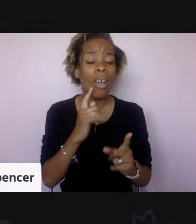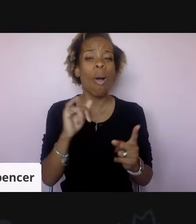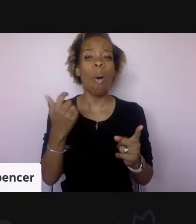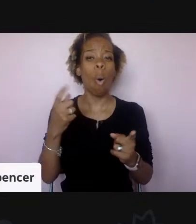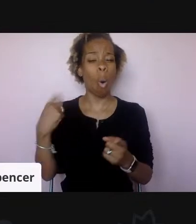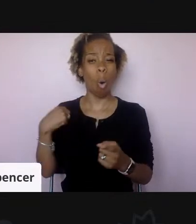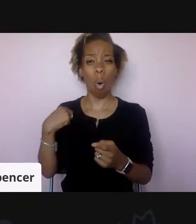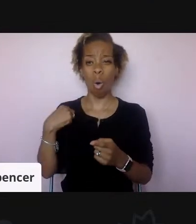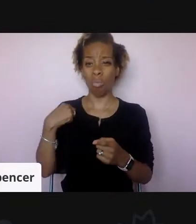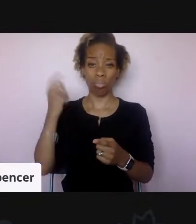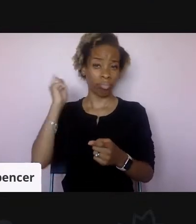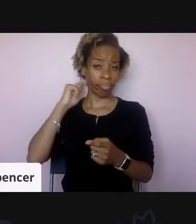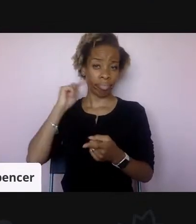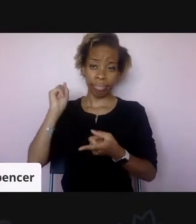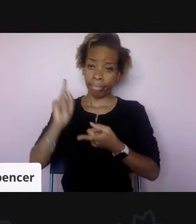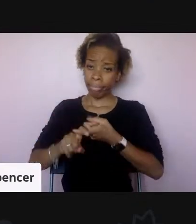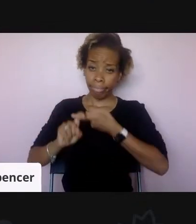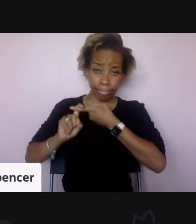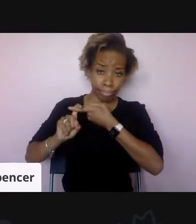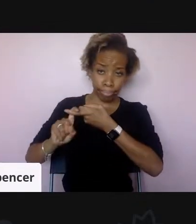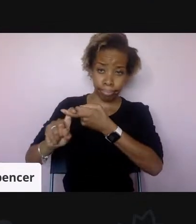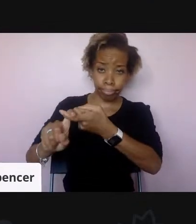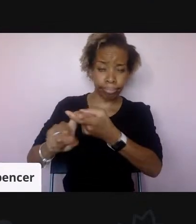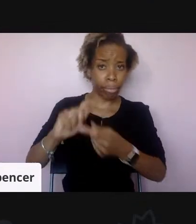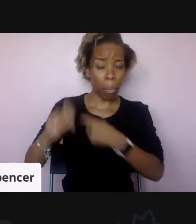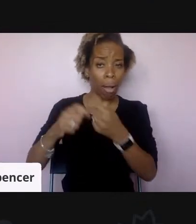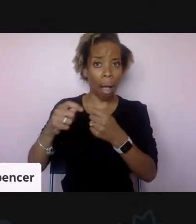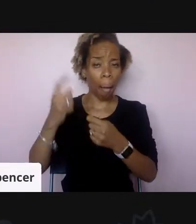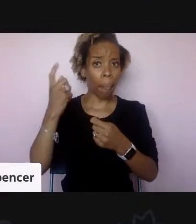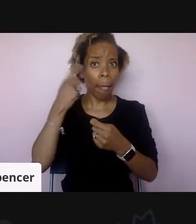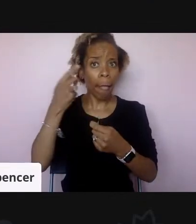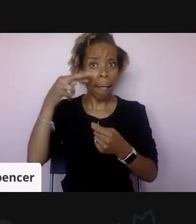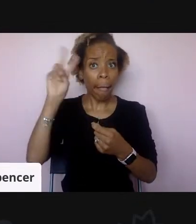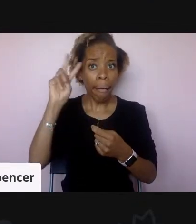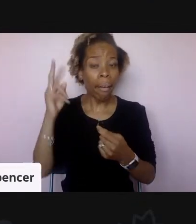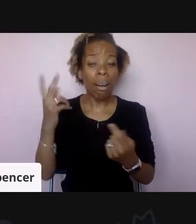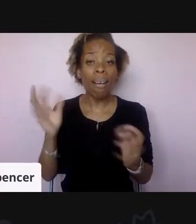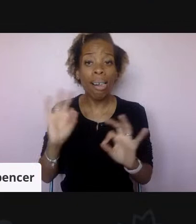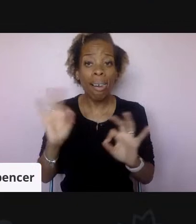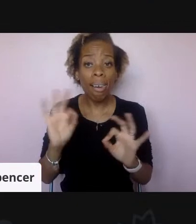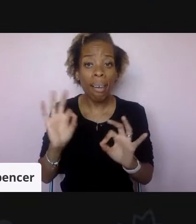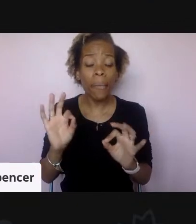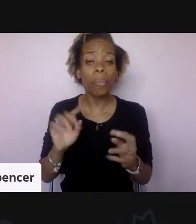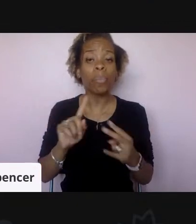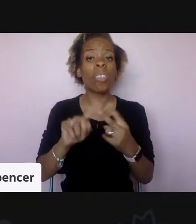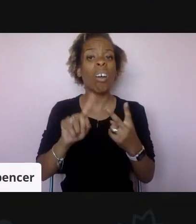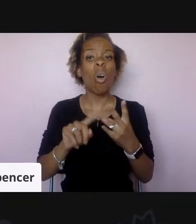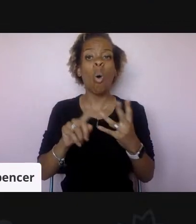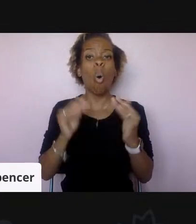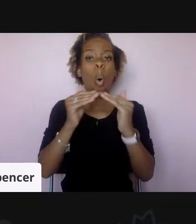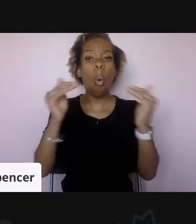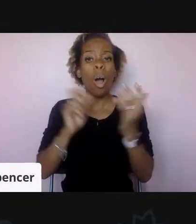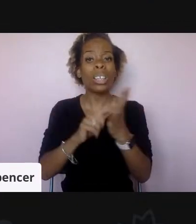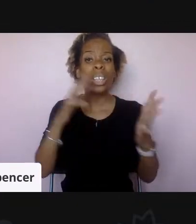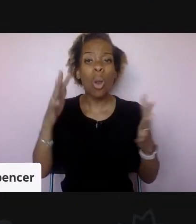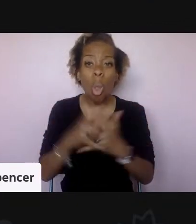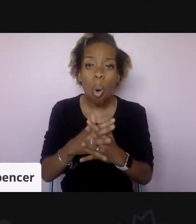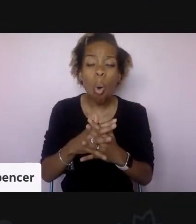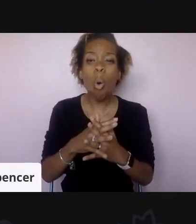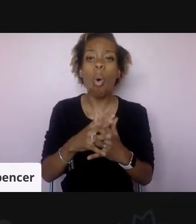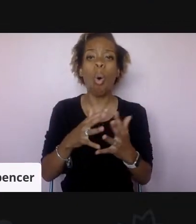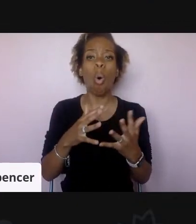culture of society, that they're more complex than current equality law campaigns and organising account